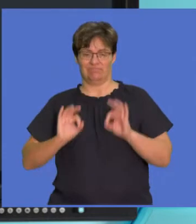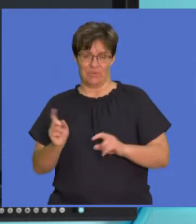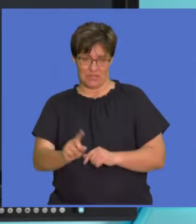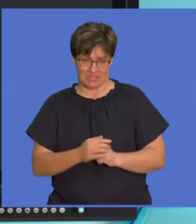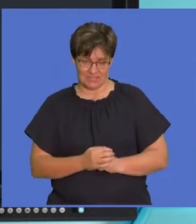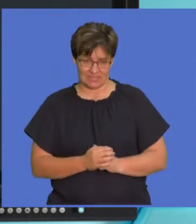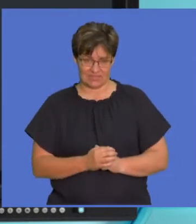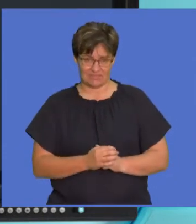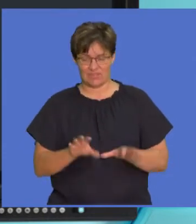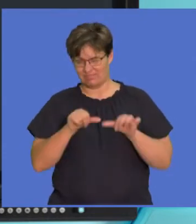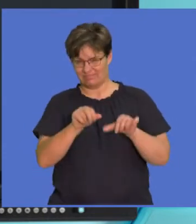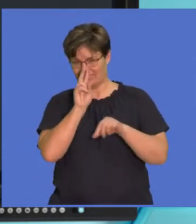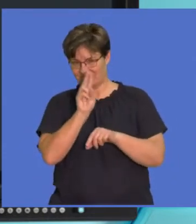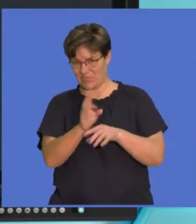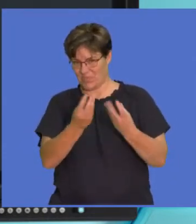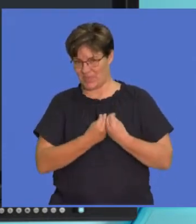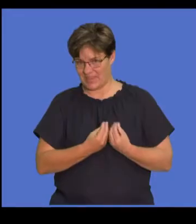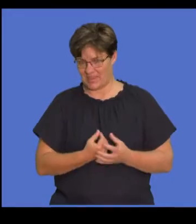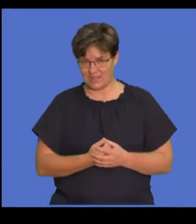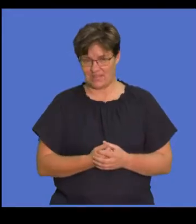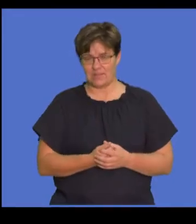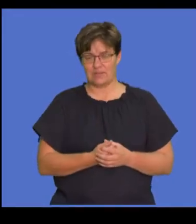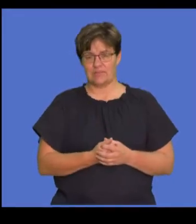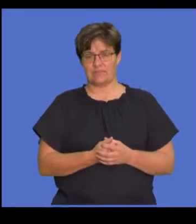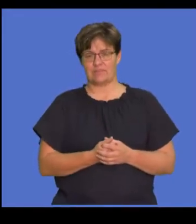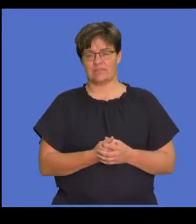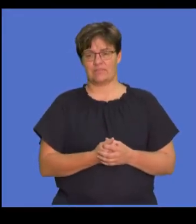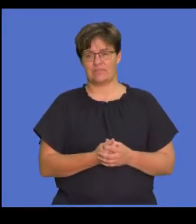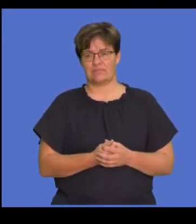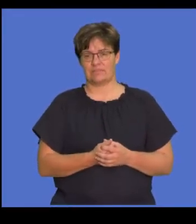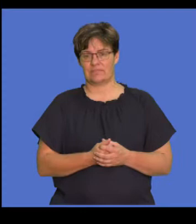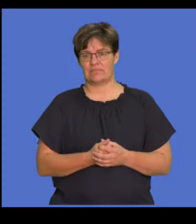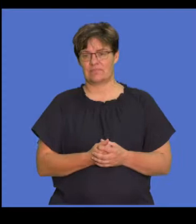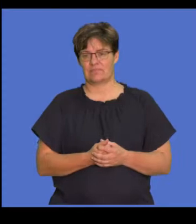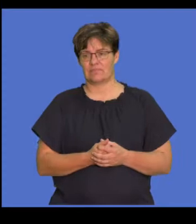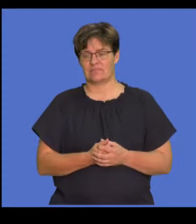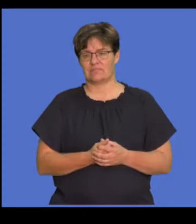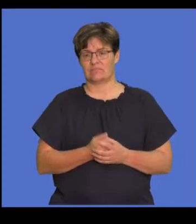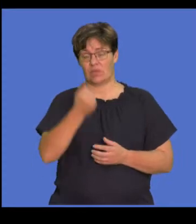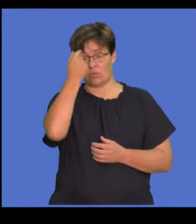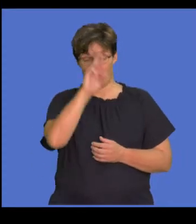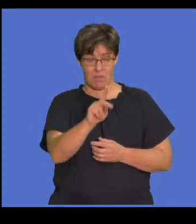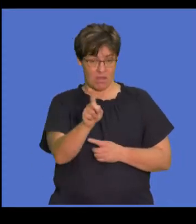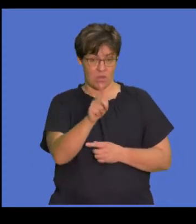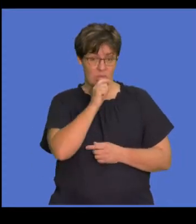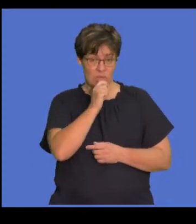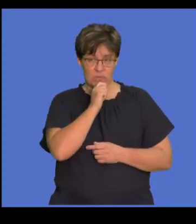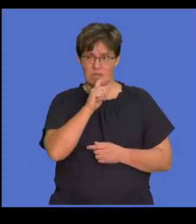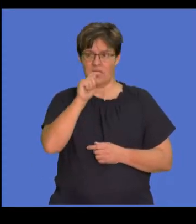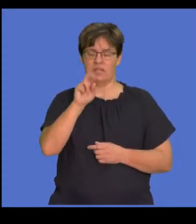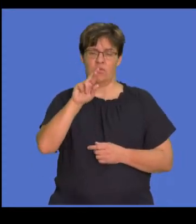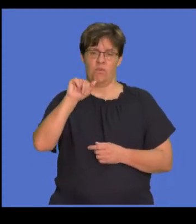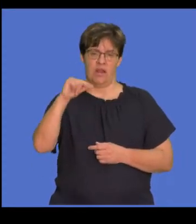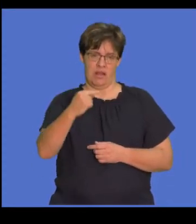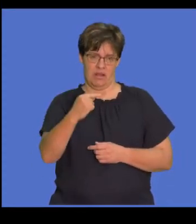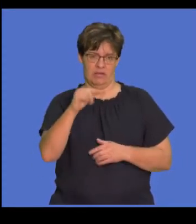doing today. Stay tuned with me. Now, excuse me, remember we are using trig ratios,